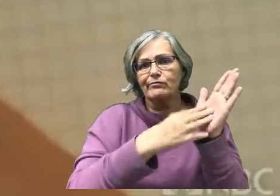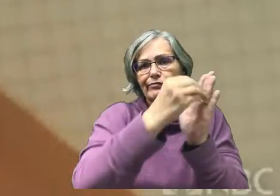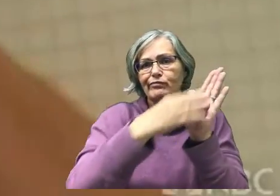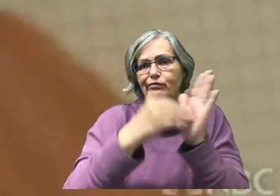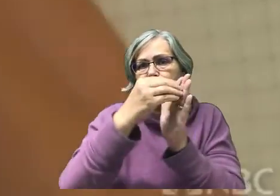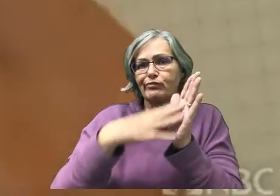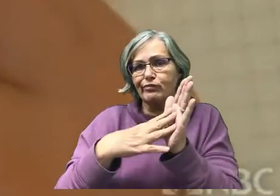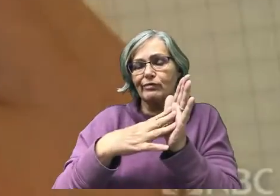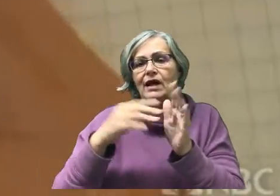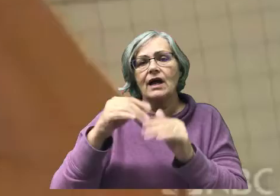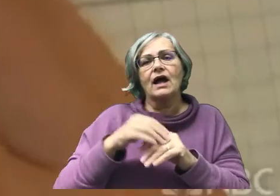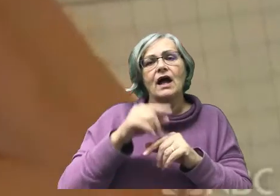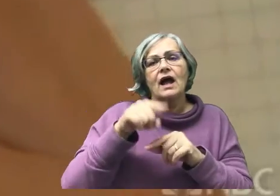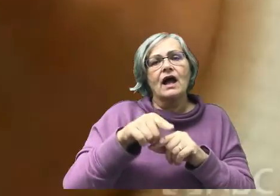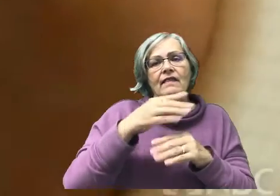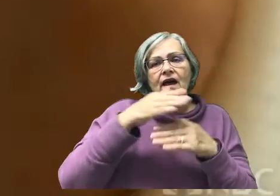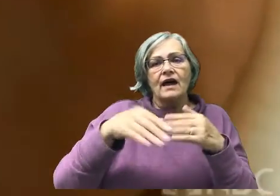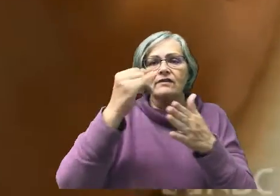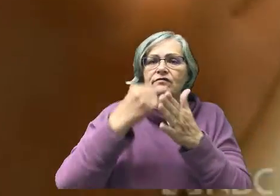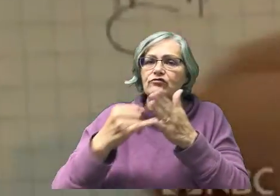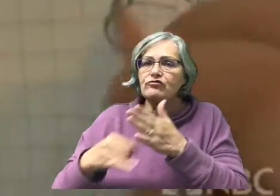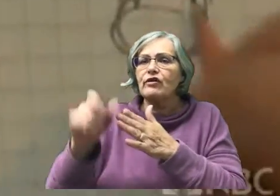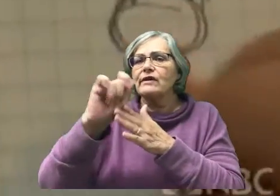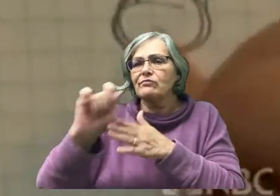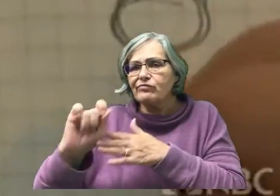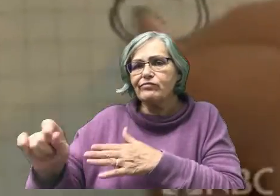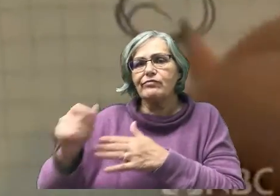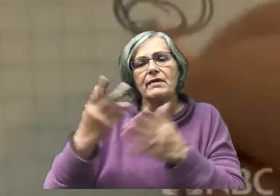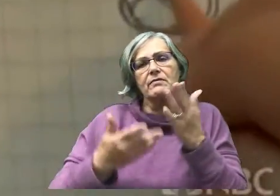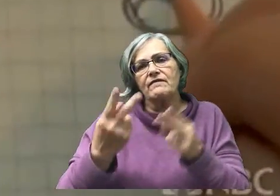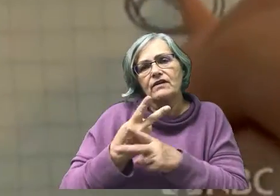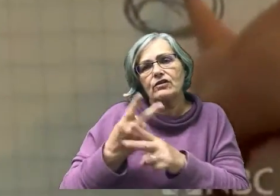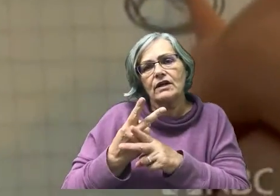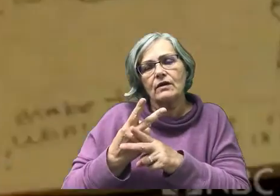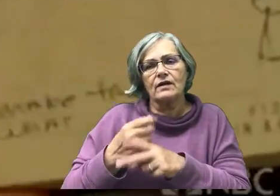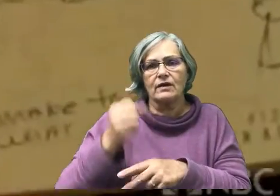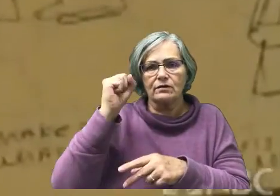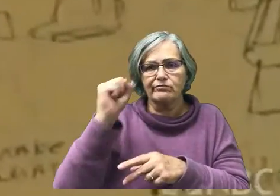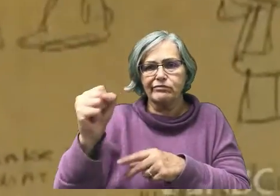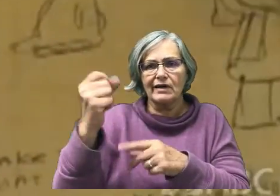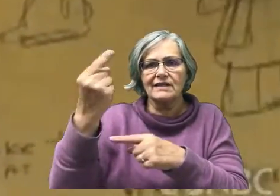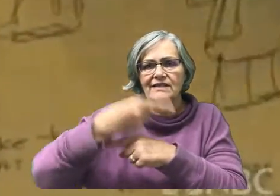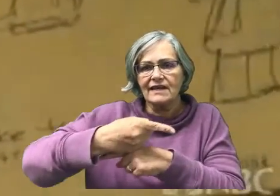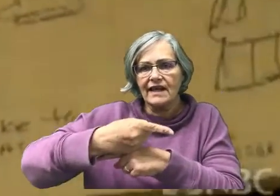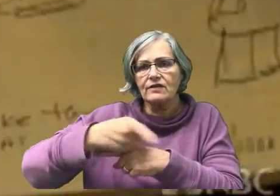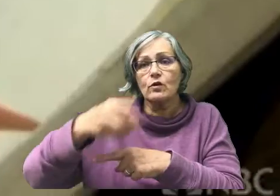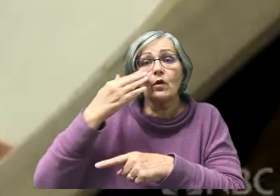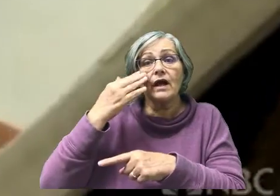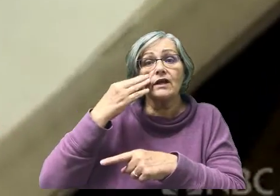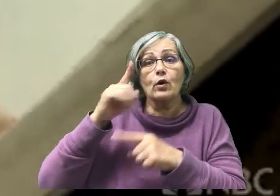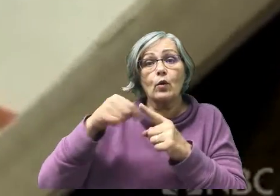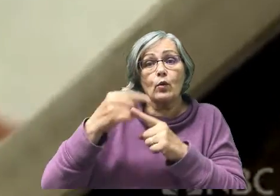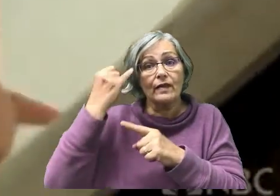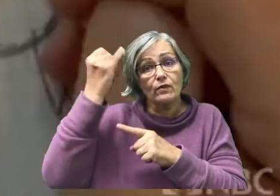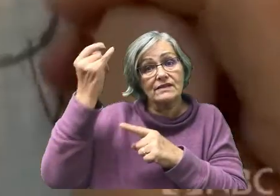out of that notebook. And at the end of a session of drawing and doodling and figuring something out, I will stamp that notebook with the date so I